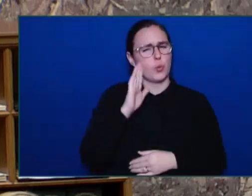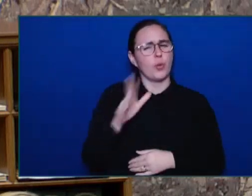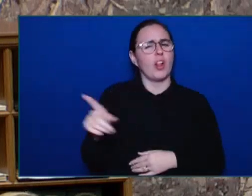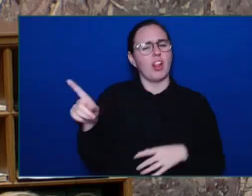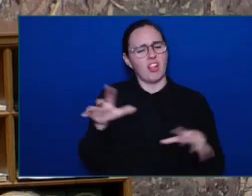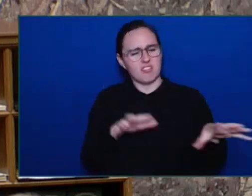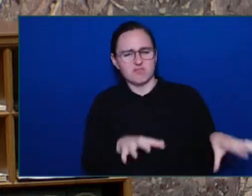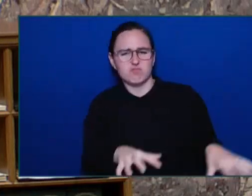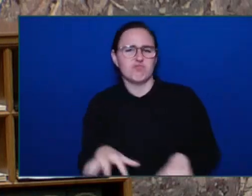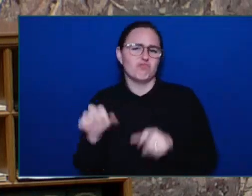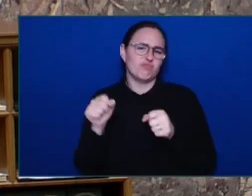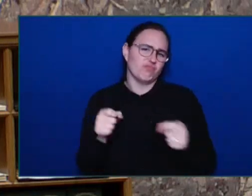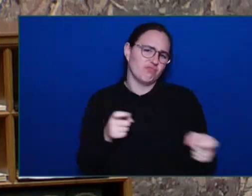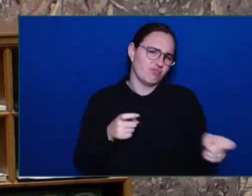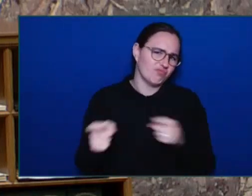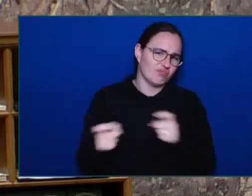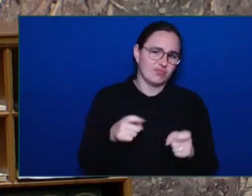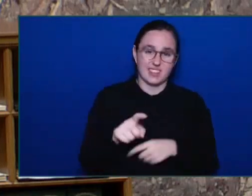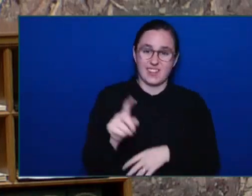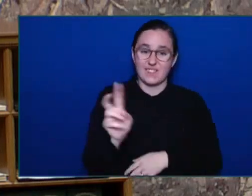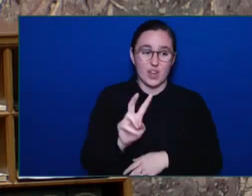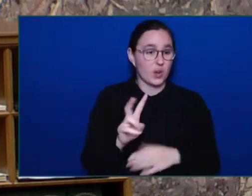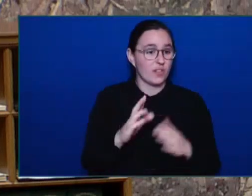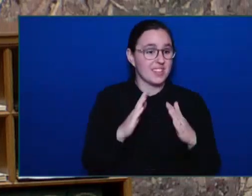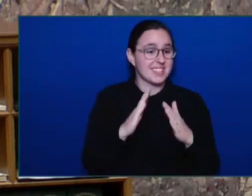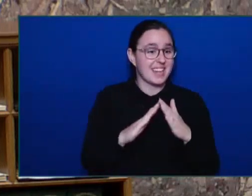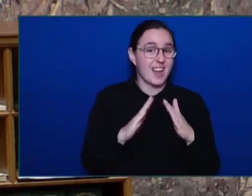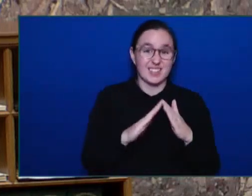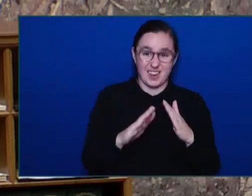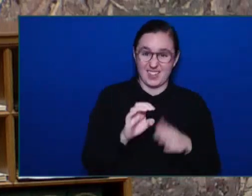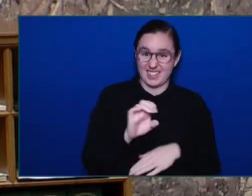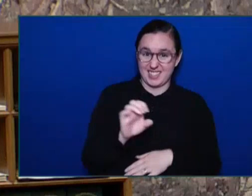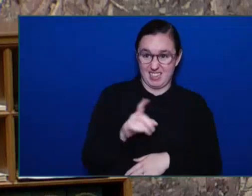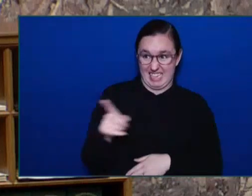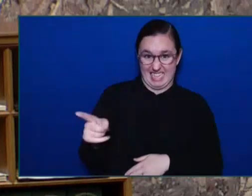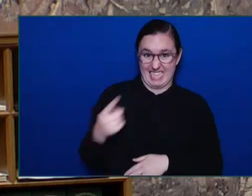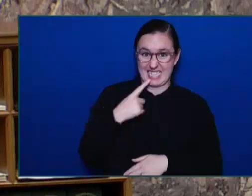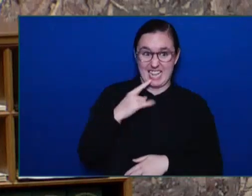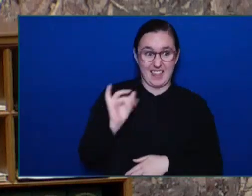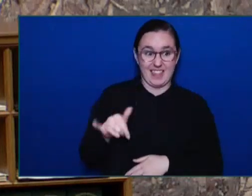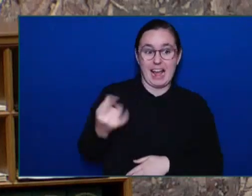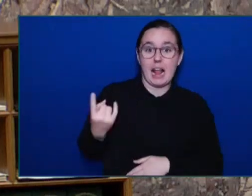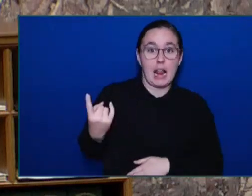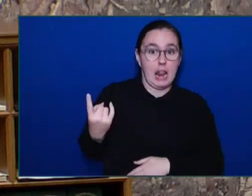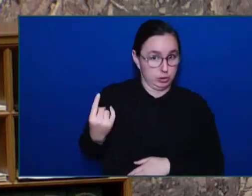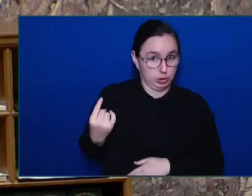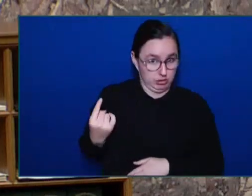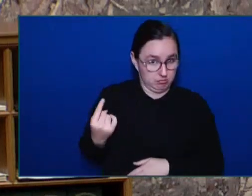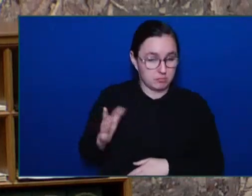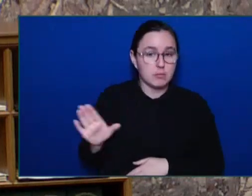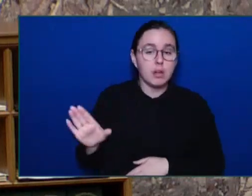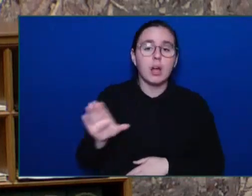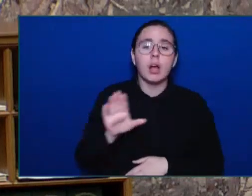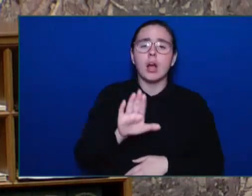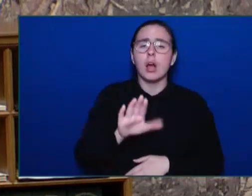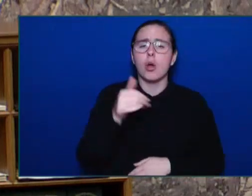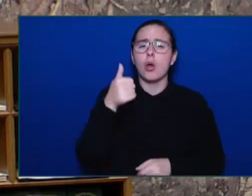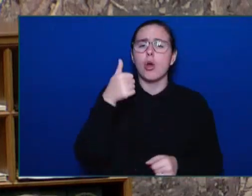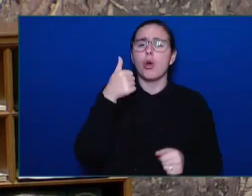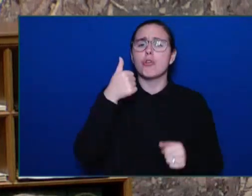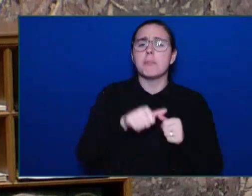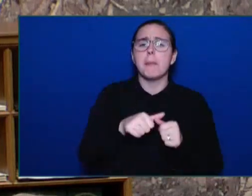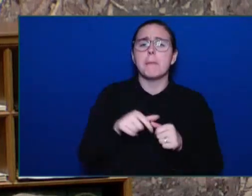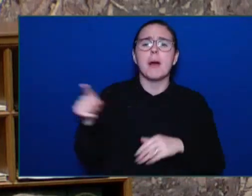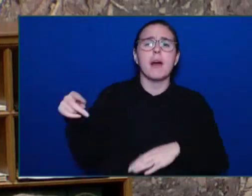late last year, we'll all remember he even made an announcement standing on an empty lot on Main Street promising housing units